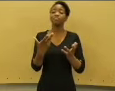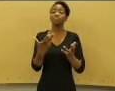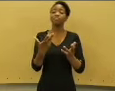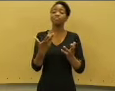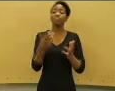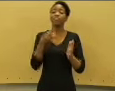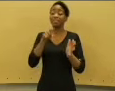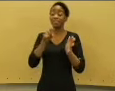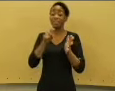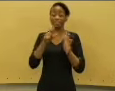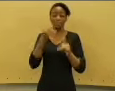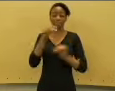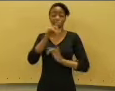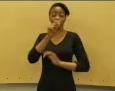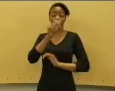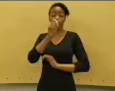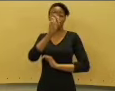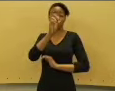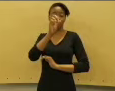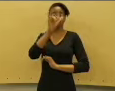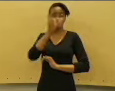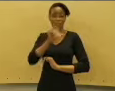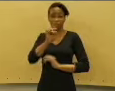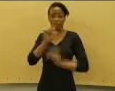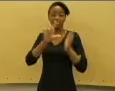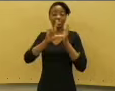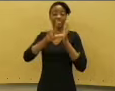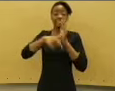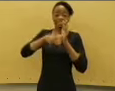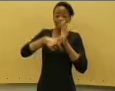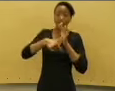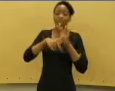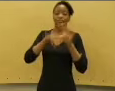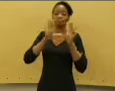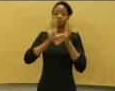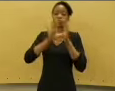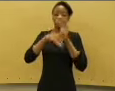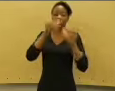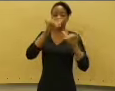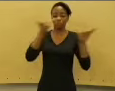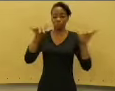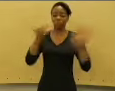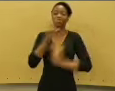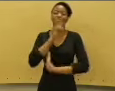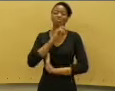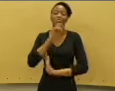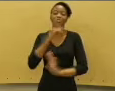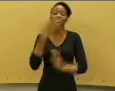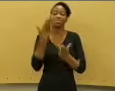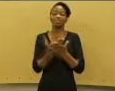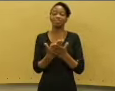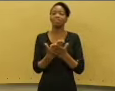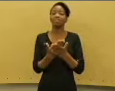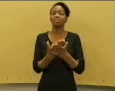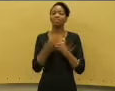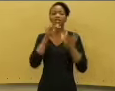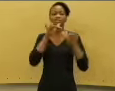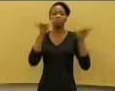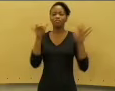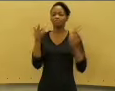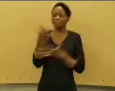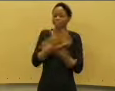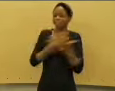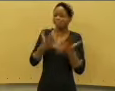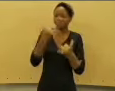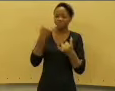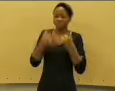designed or encouraged by people with disabilities. So when people are talking about sex and